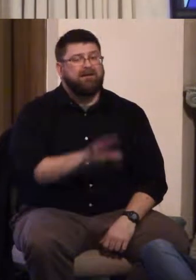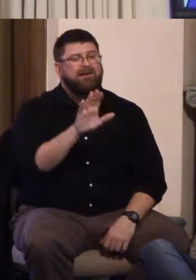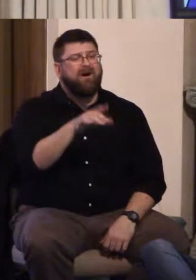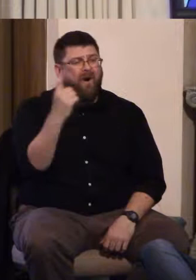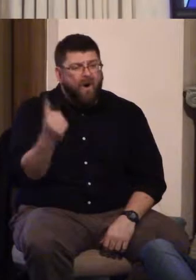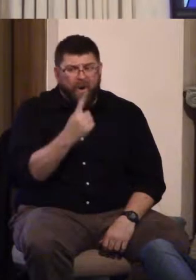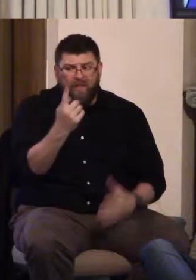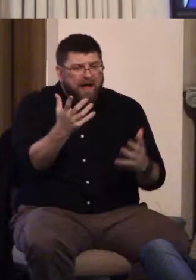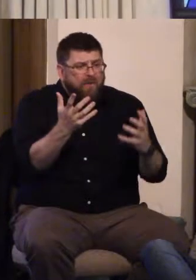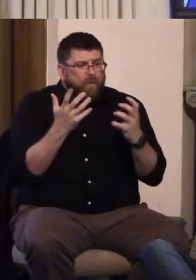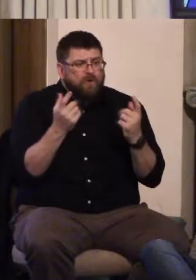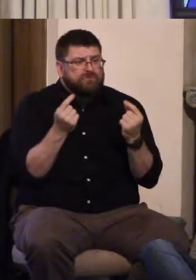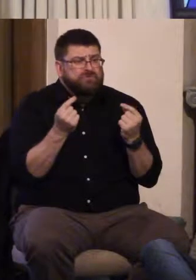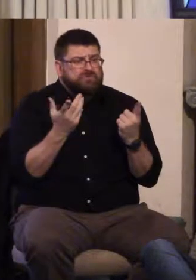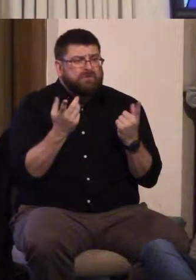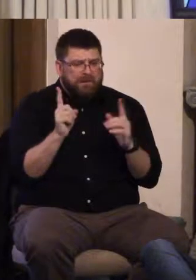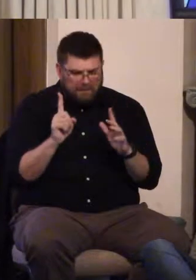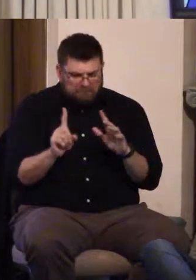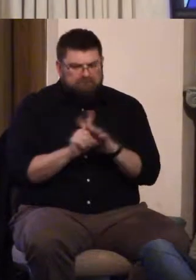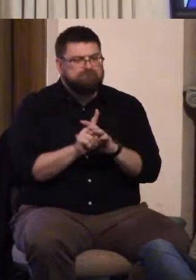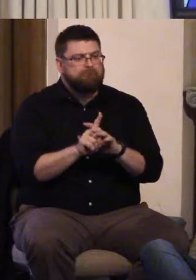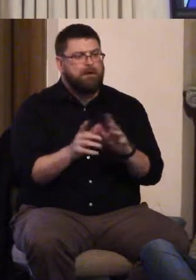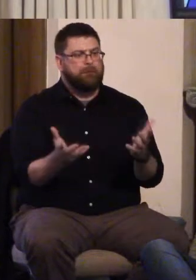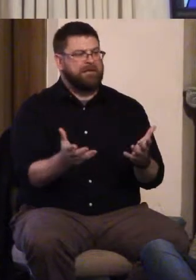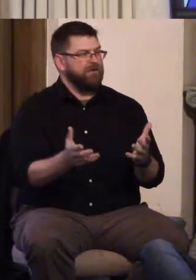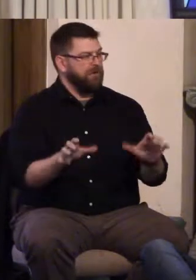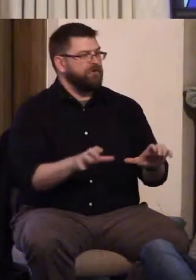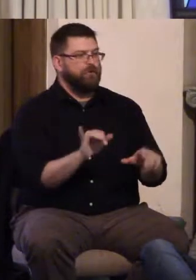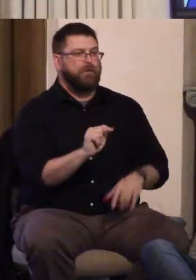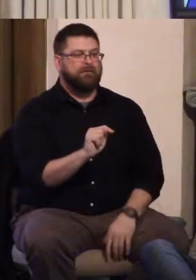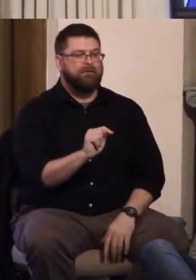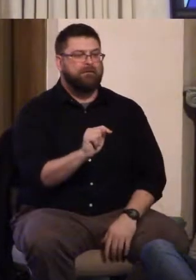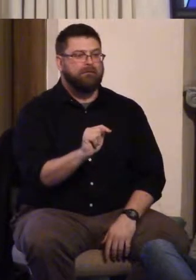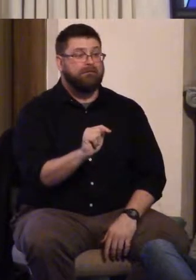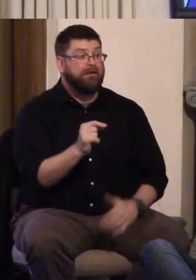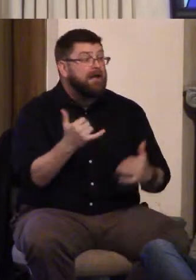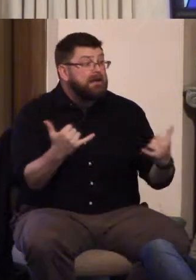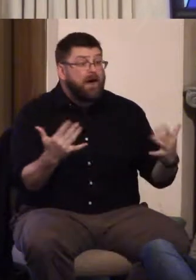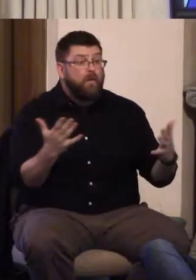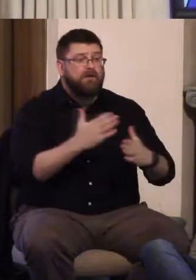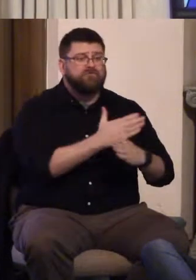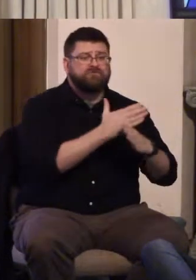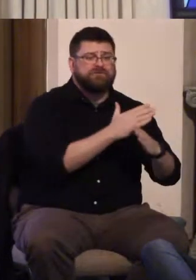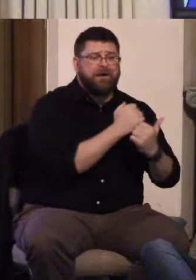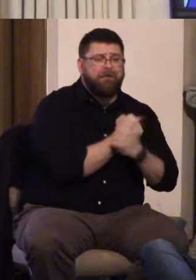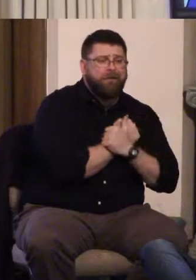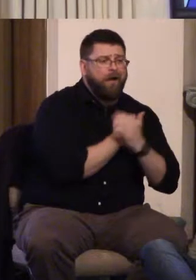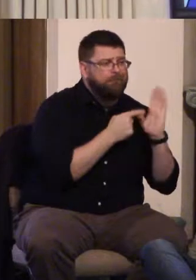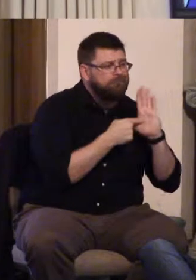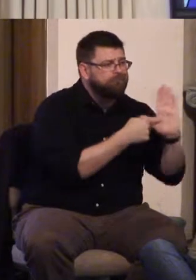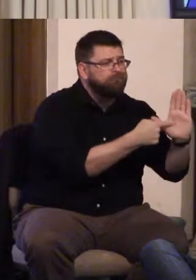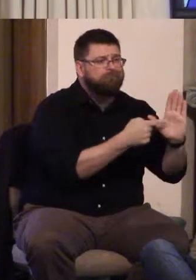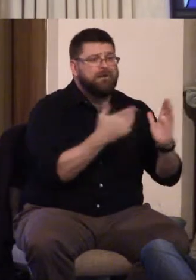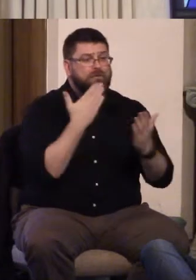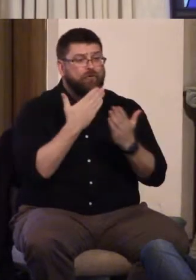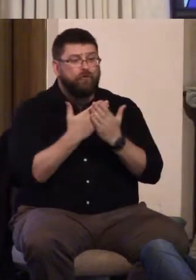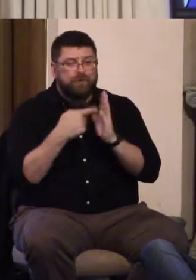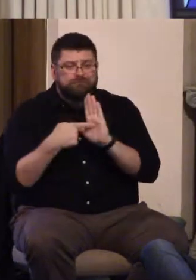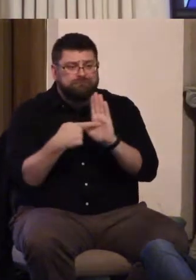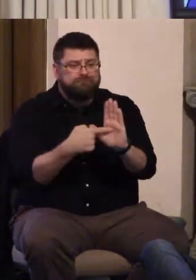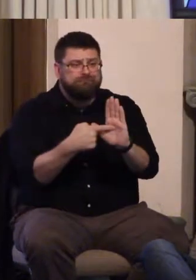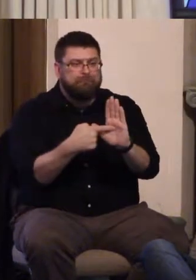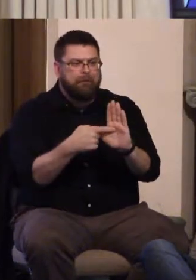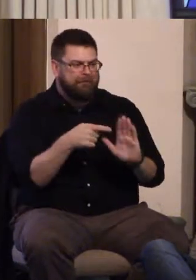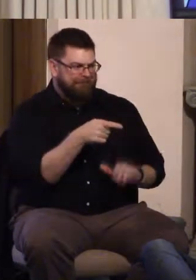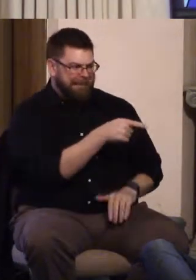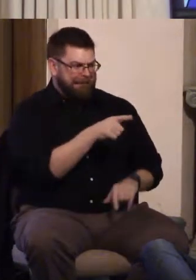All I want to do is what I came here to do. And that's to share the love and the good. And I can't do it if I'm